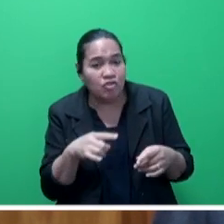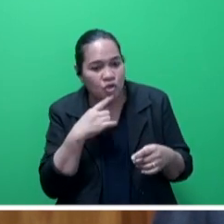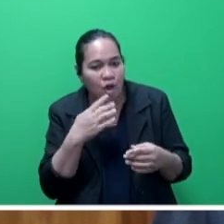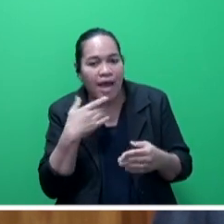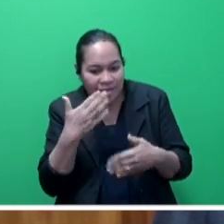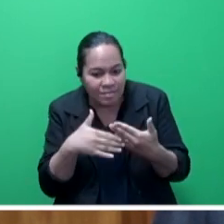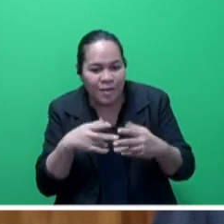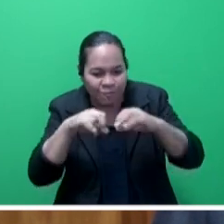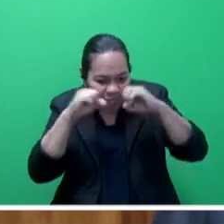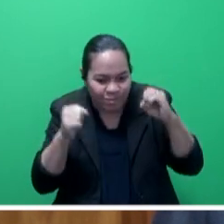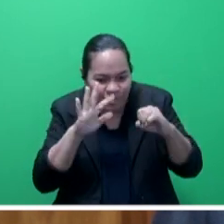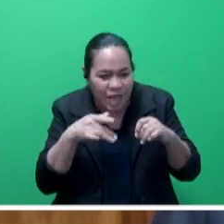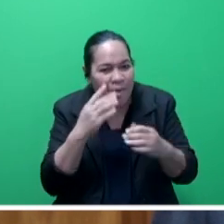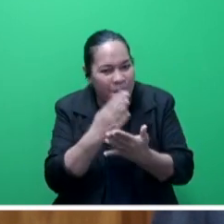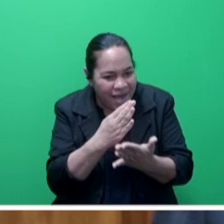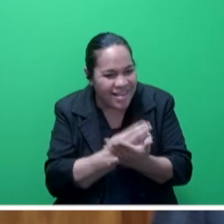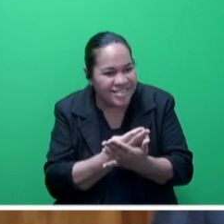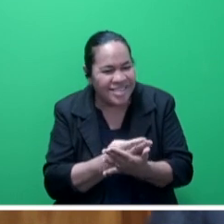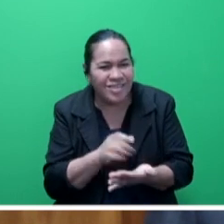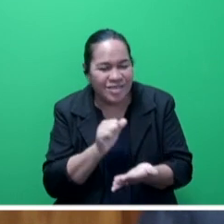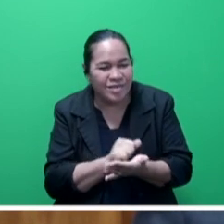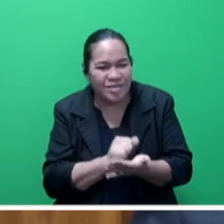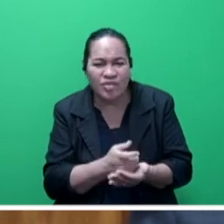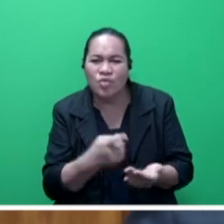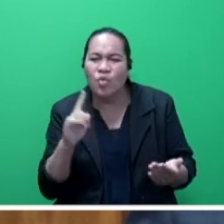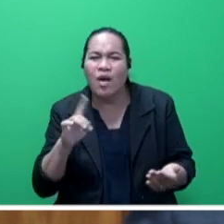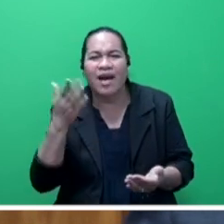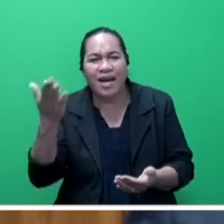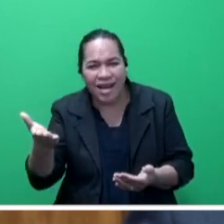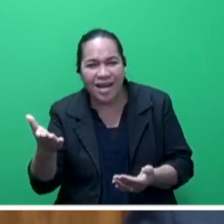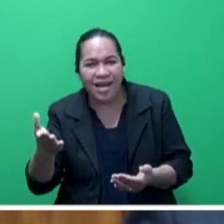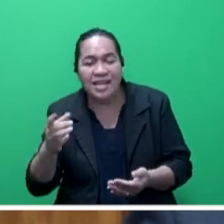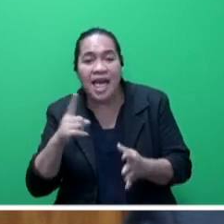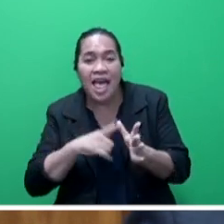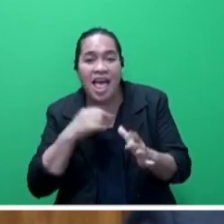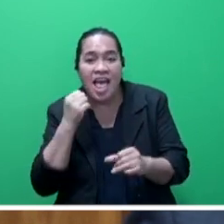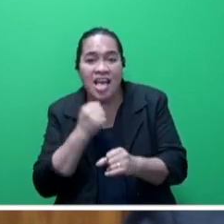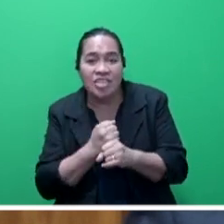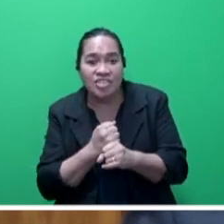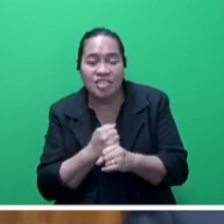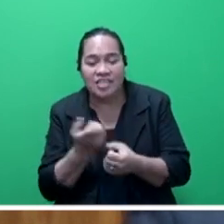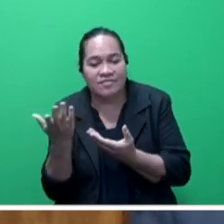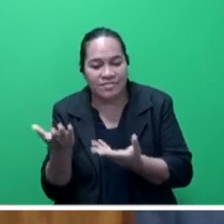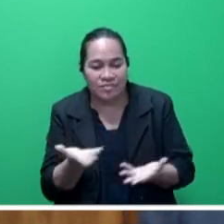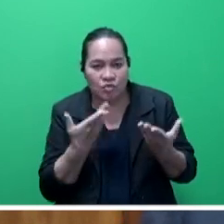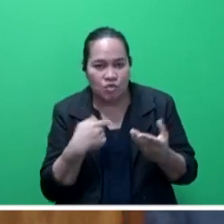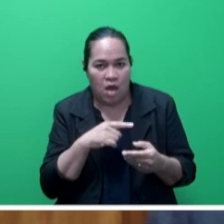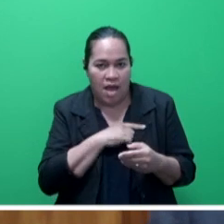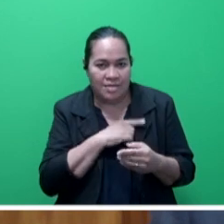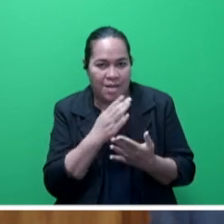the Honourable Minister for Economy presented to all of us. It's quite simple, Mr.